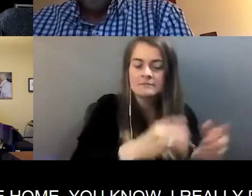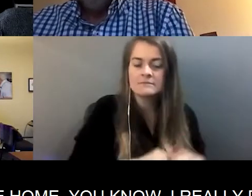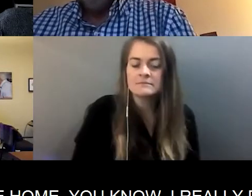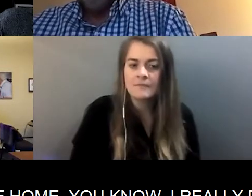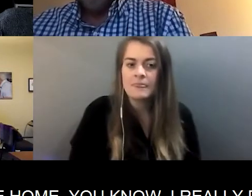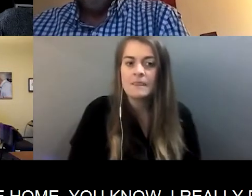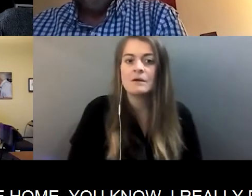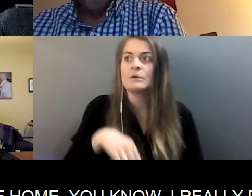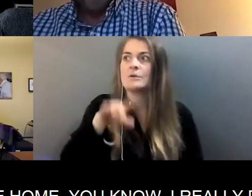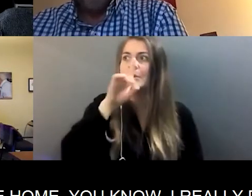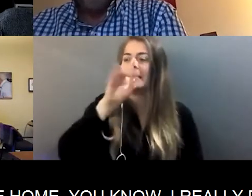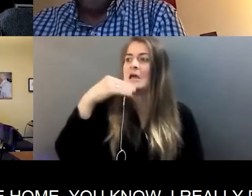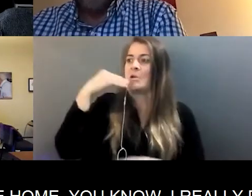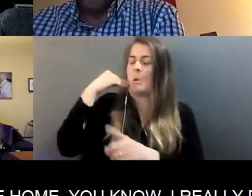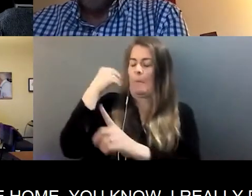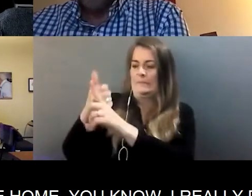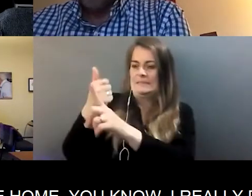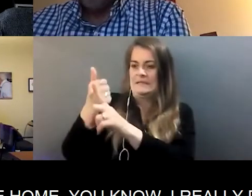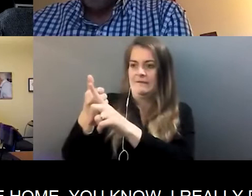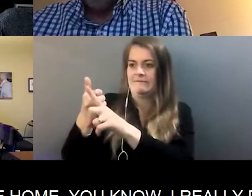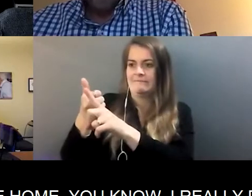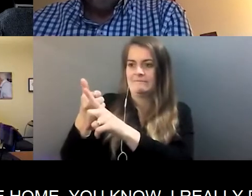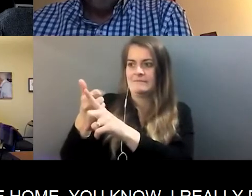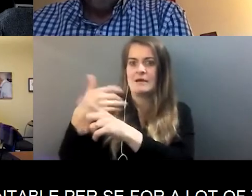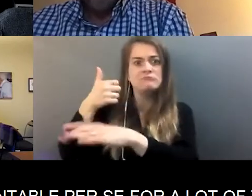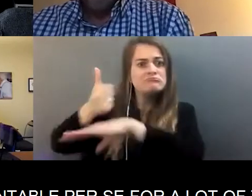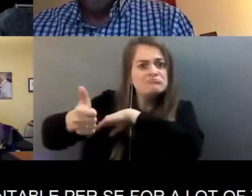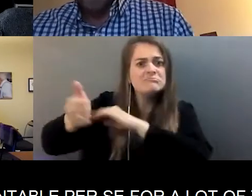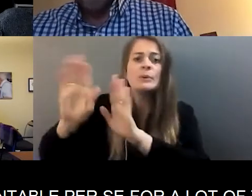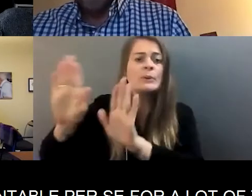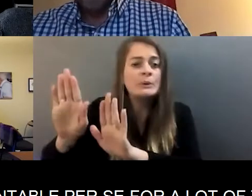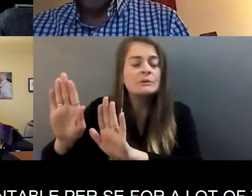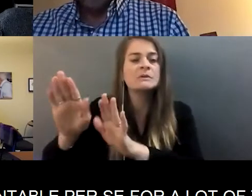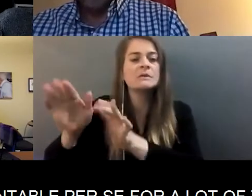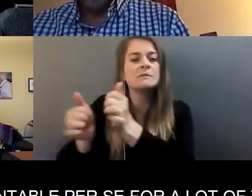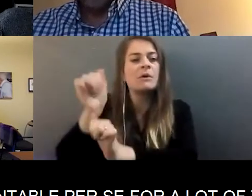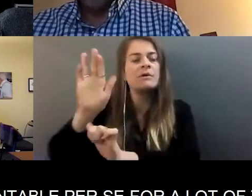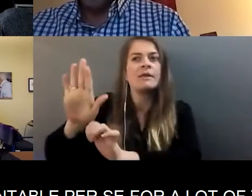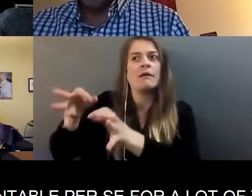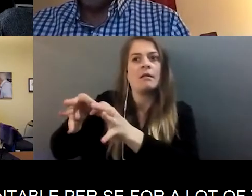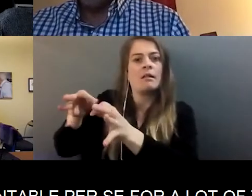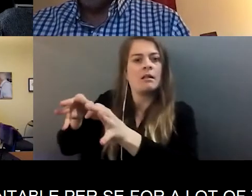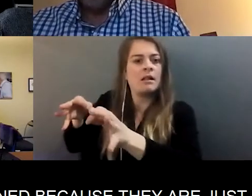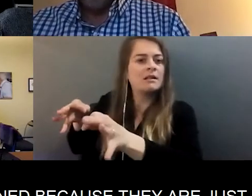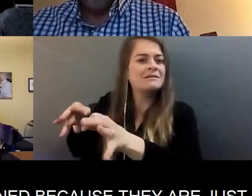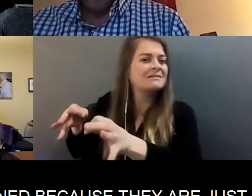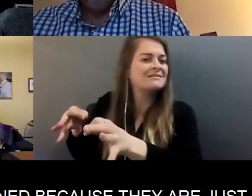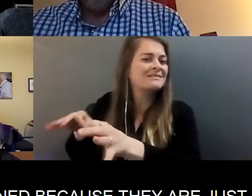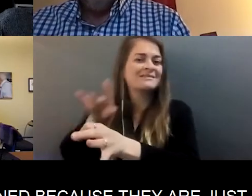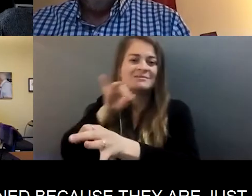to the home, you know, I really don't hold them accountable per se for a lot of the things that have happened, because they are